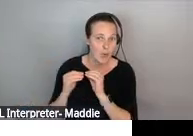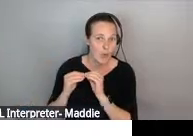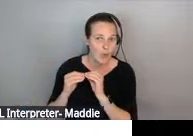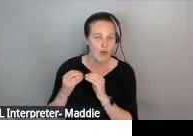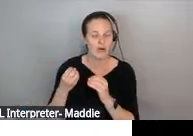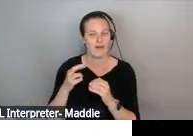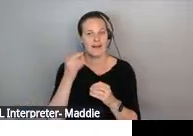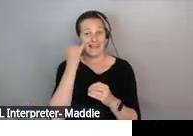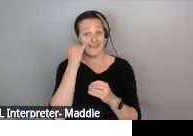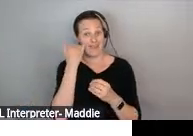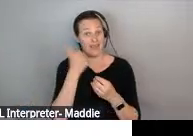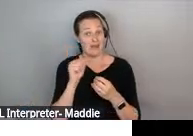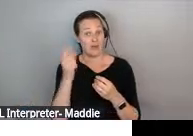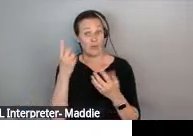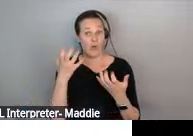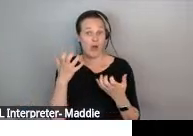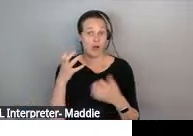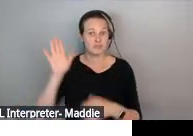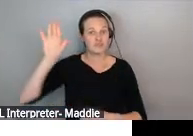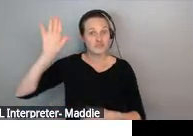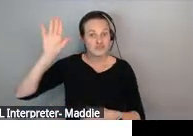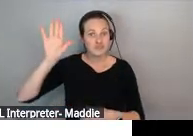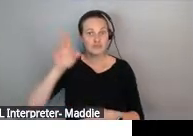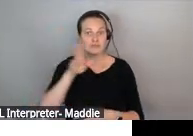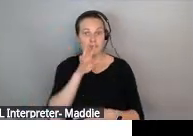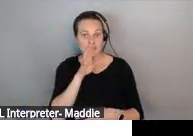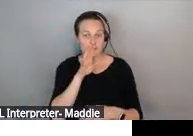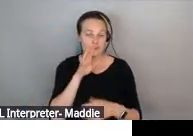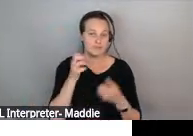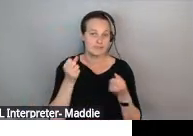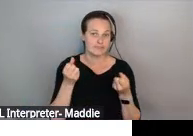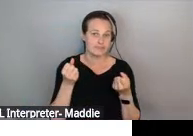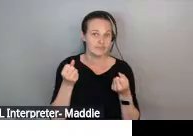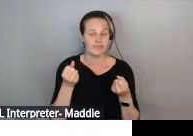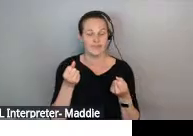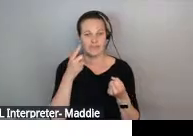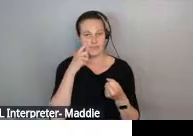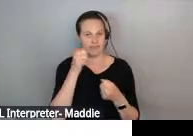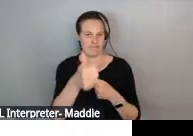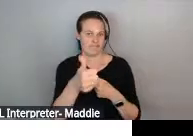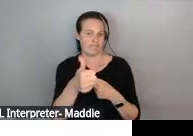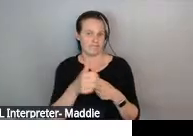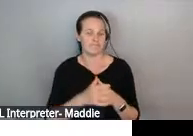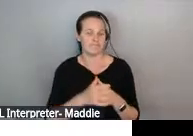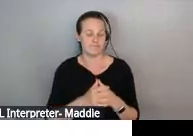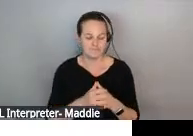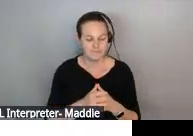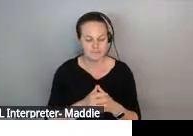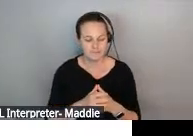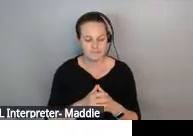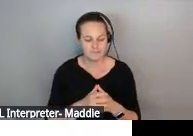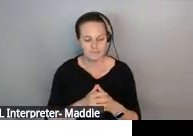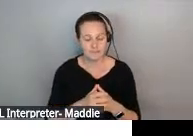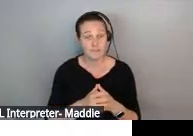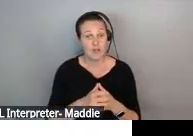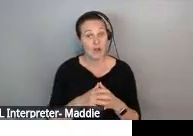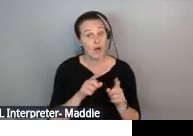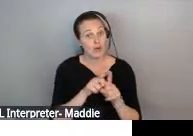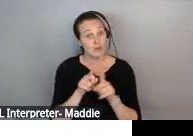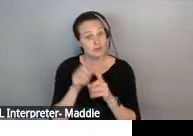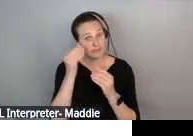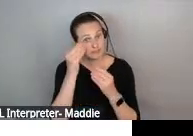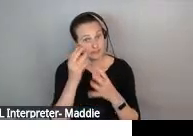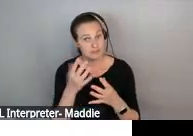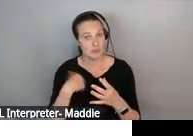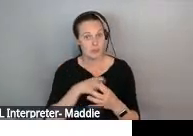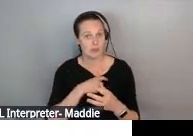hands and come off mute and ask questions verbally if you choose. I also want to mention that we are very pleased